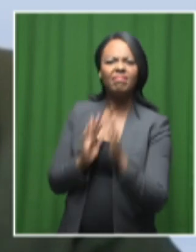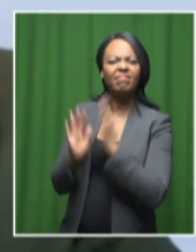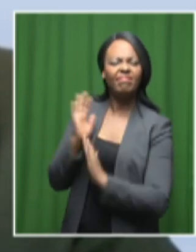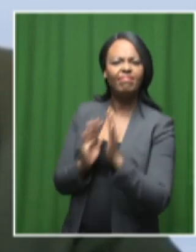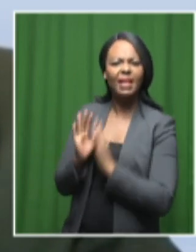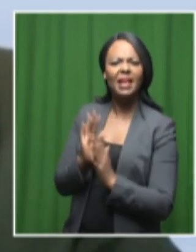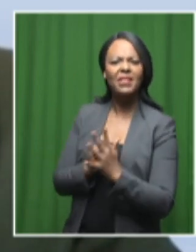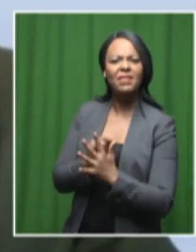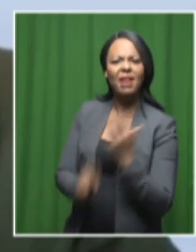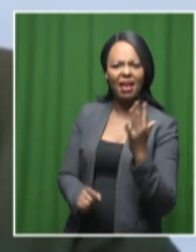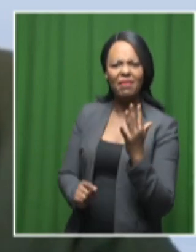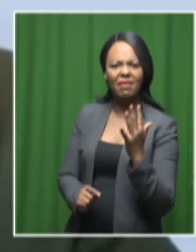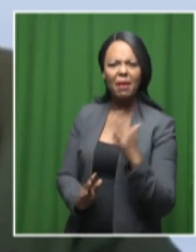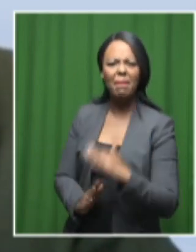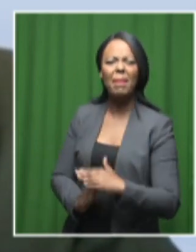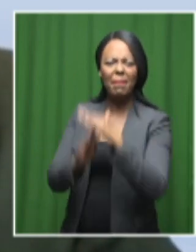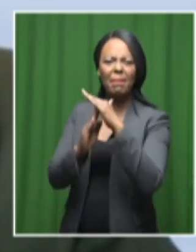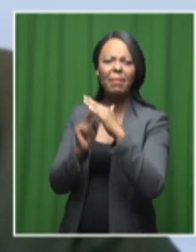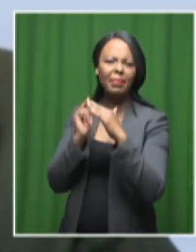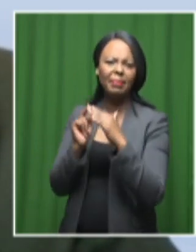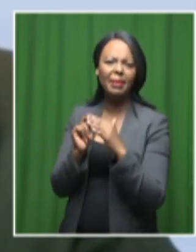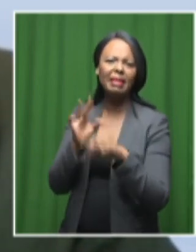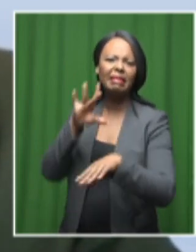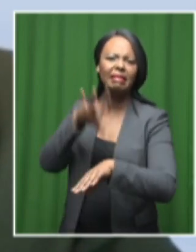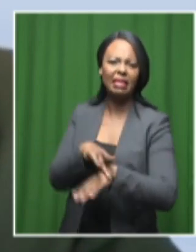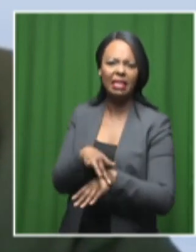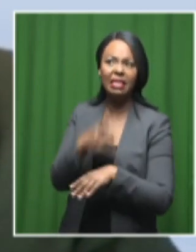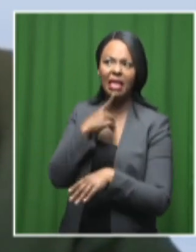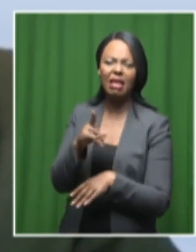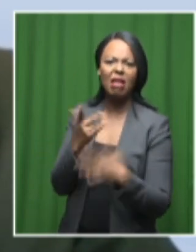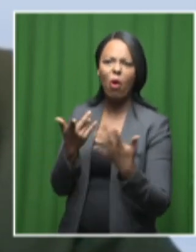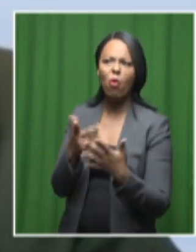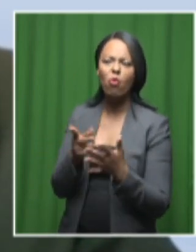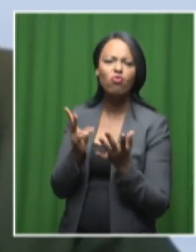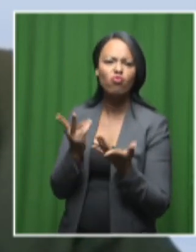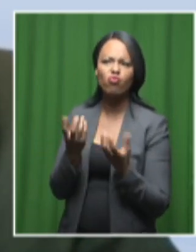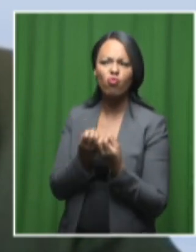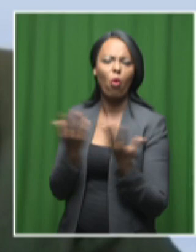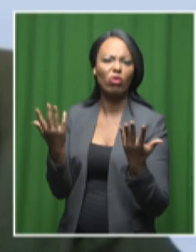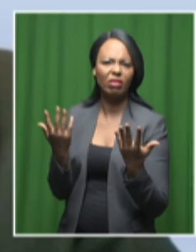major burdens of the disease. Which burden would you say is the most common and severe?